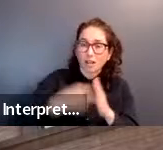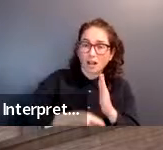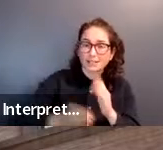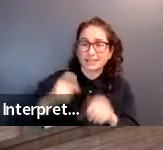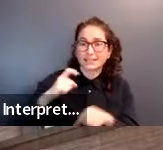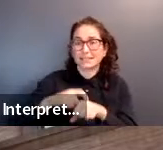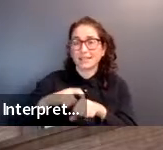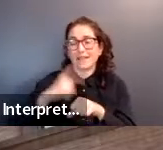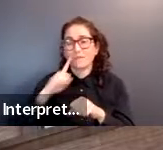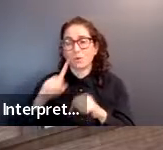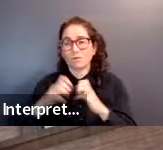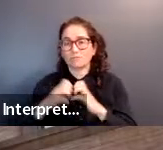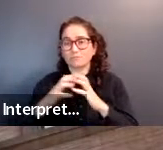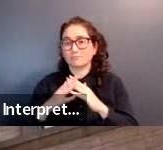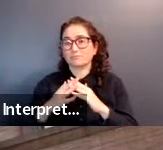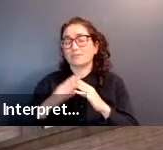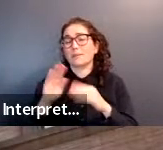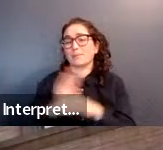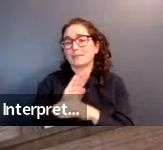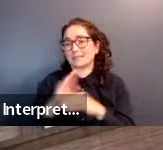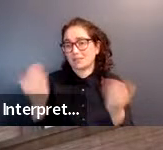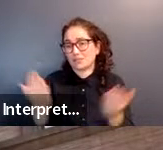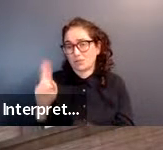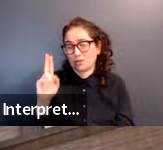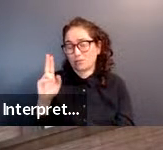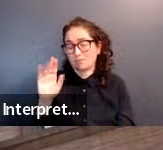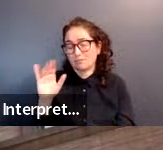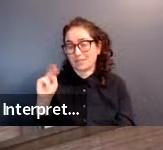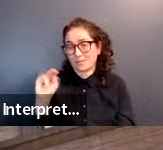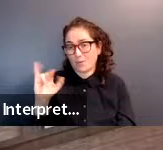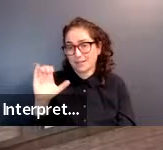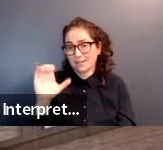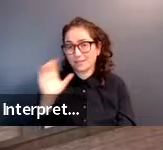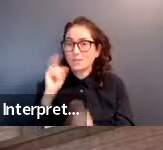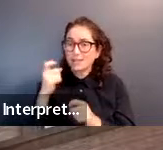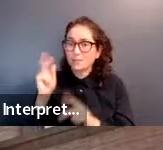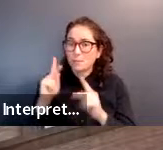takes to start a business right here in New York City. And this will give entrepreneurs